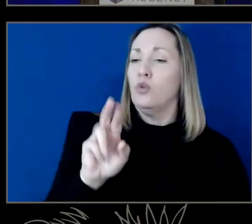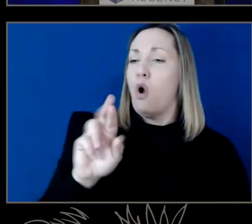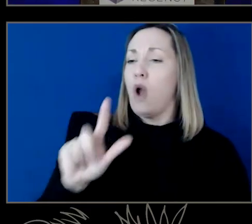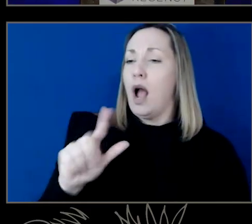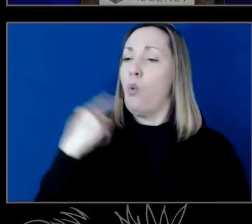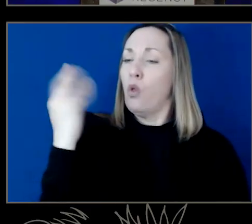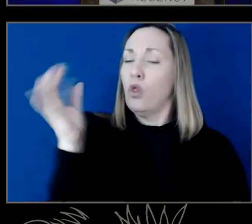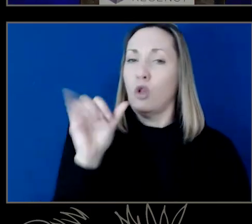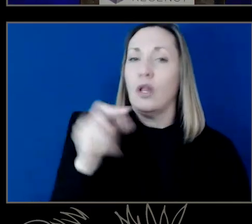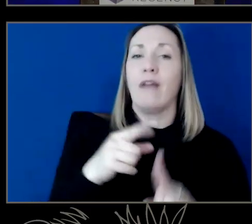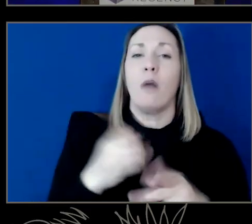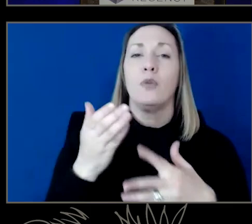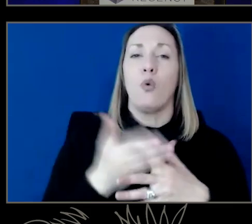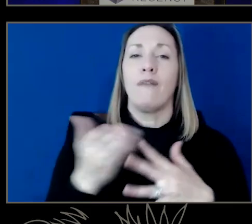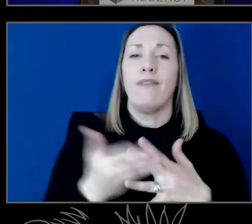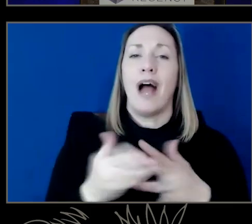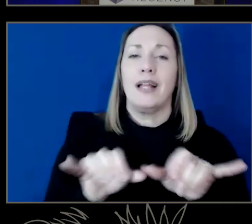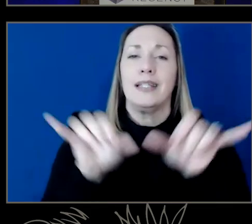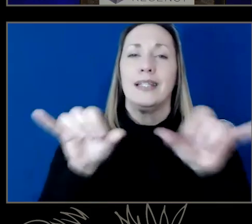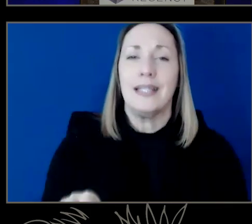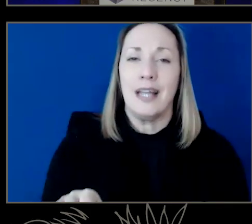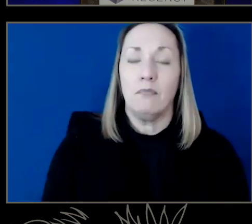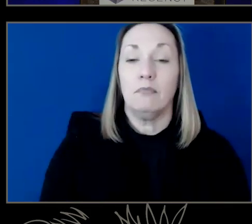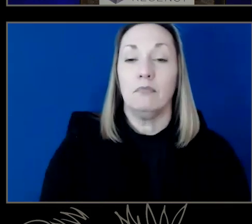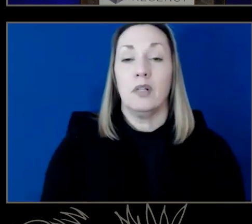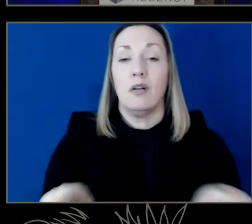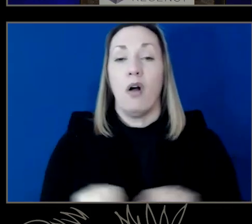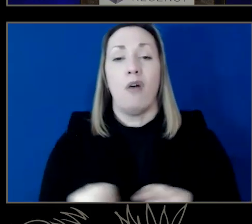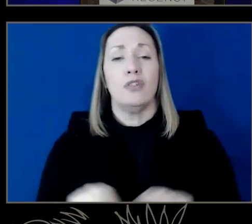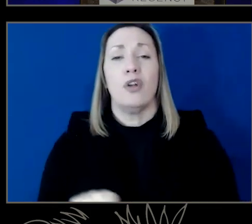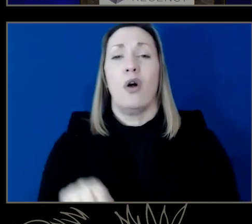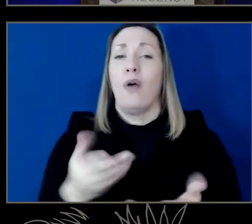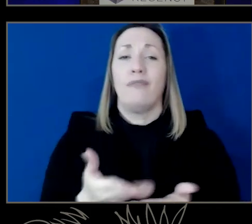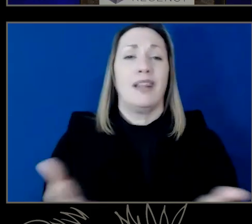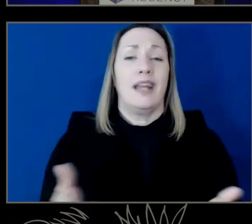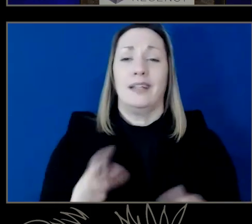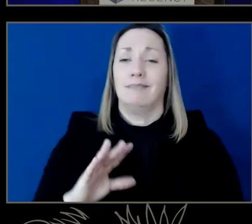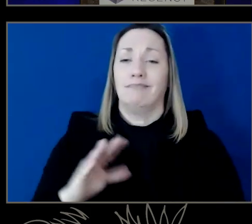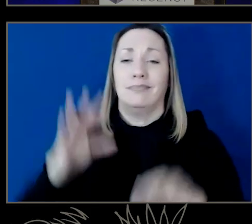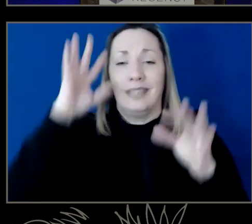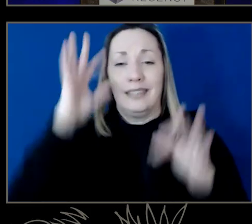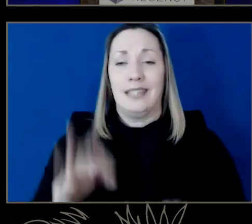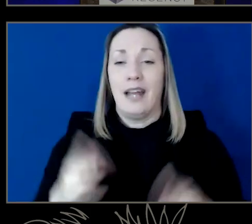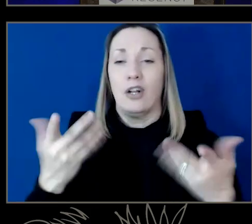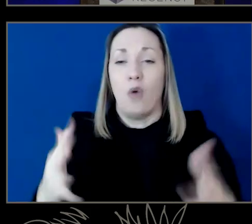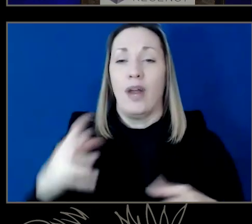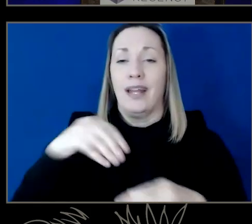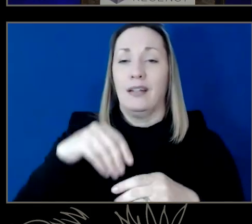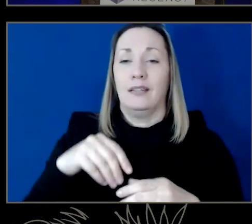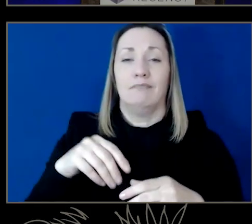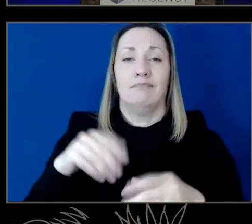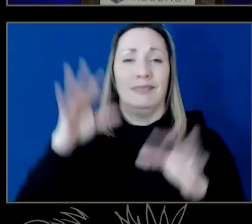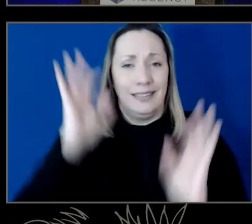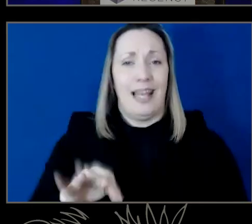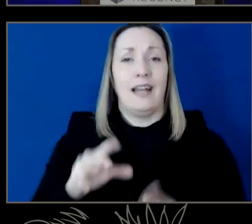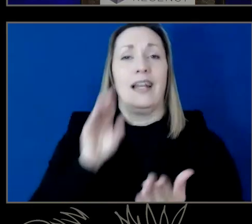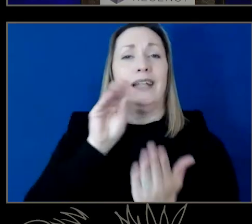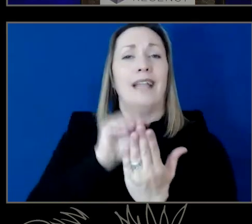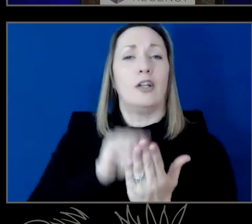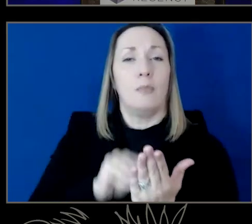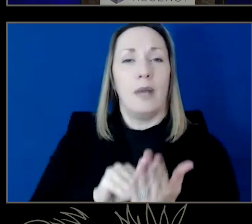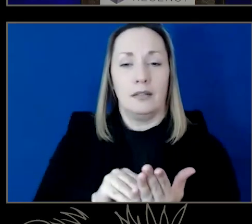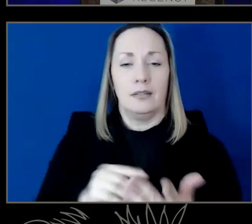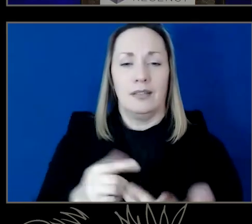system. Also, the conventions are already decided and documented. My previous job, our principal engineer really loved anything